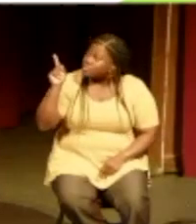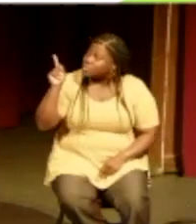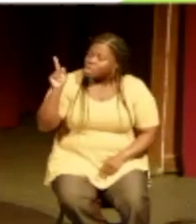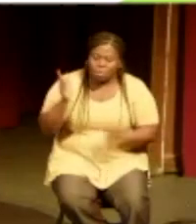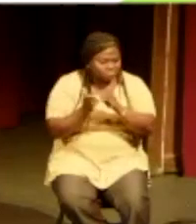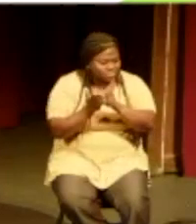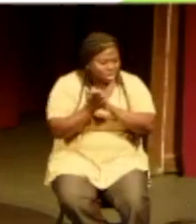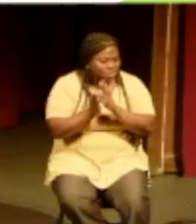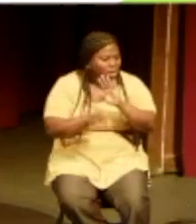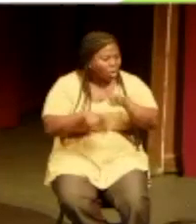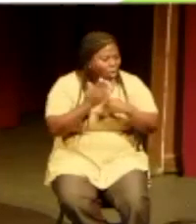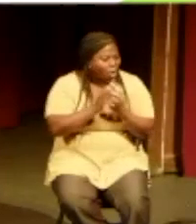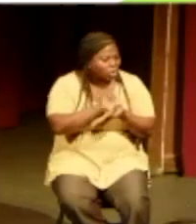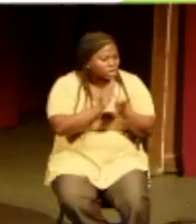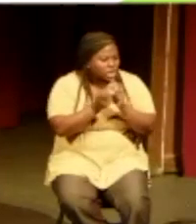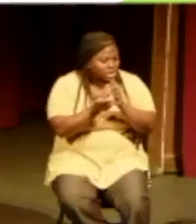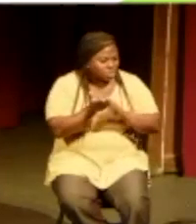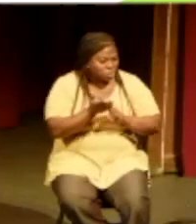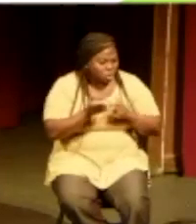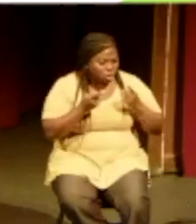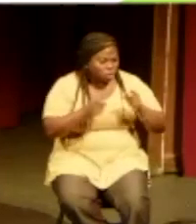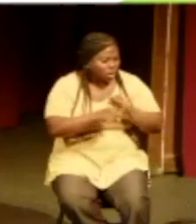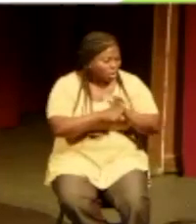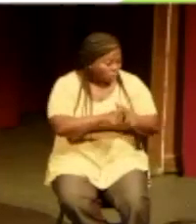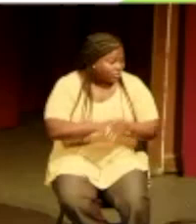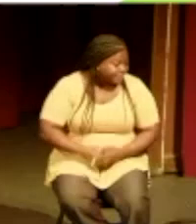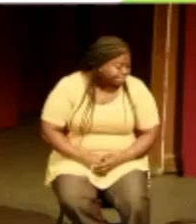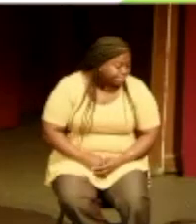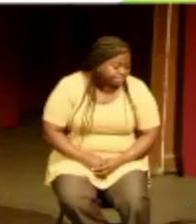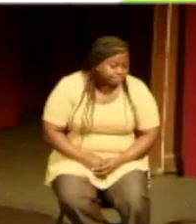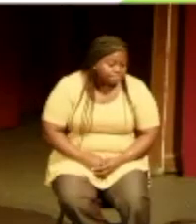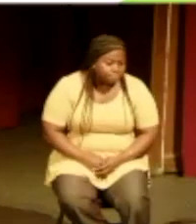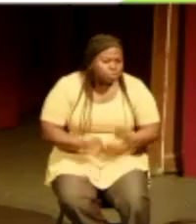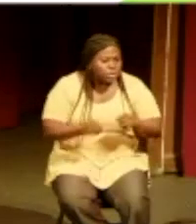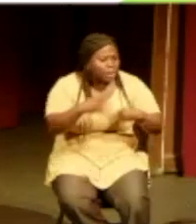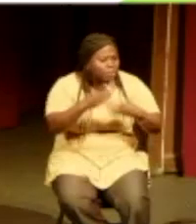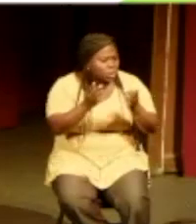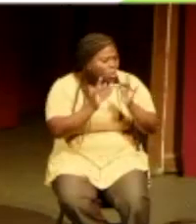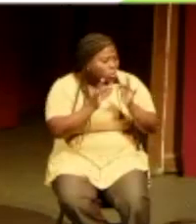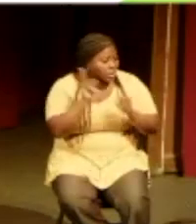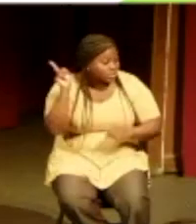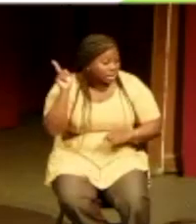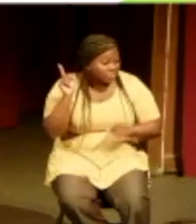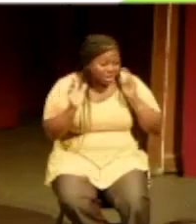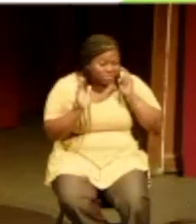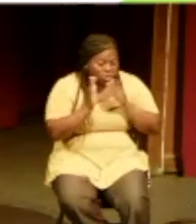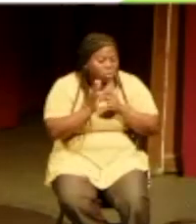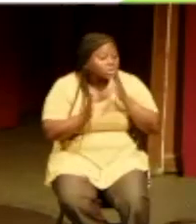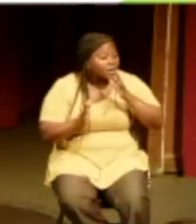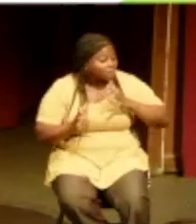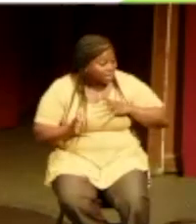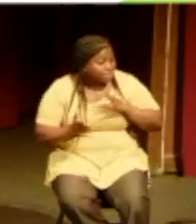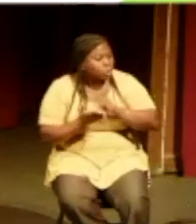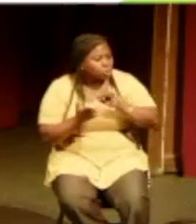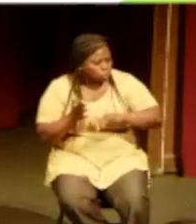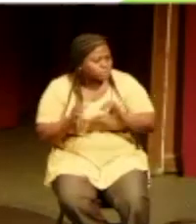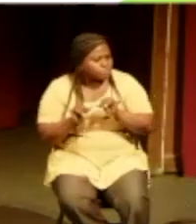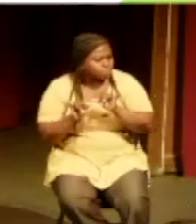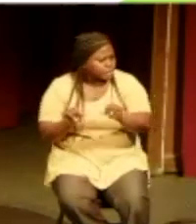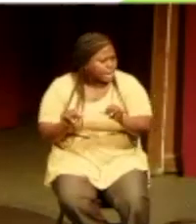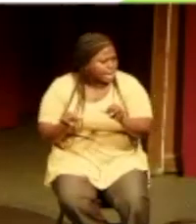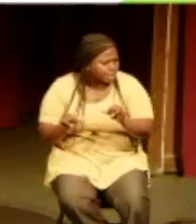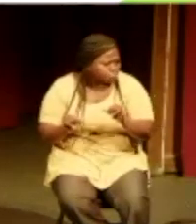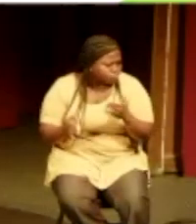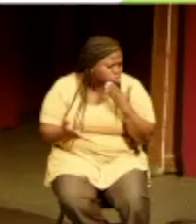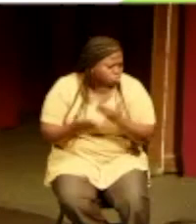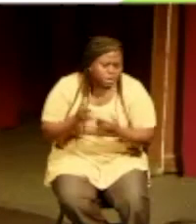You're welcome to go to the website and take a look at this. You see that our female students held on pretty well. It